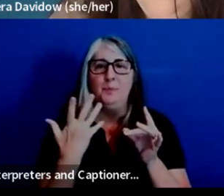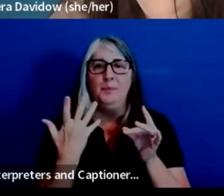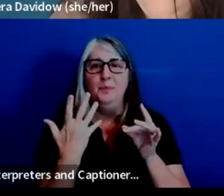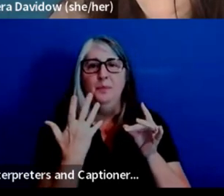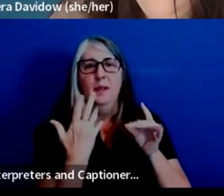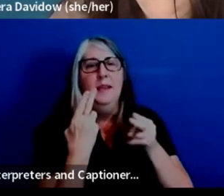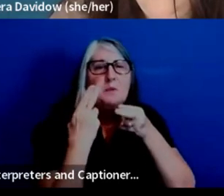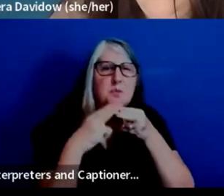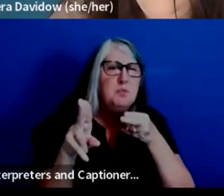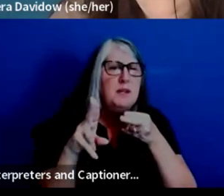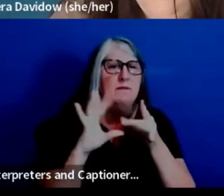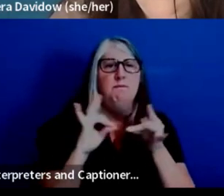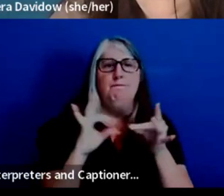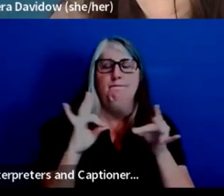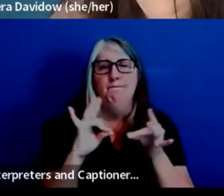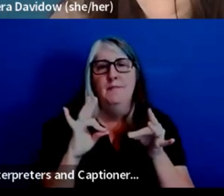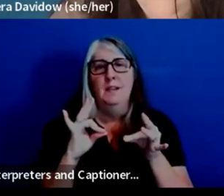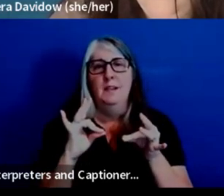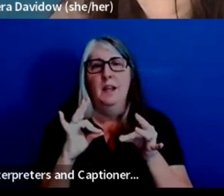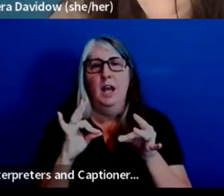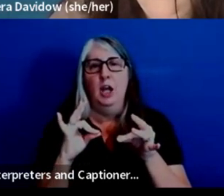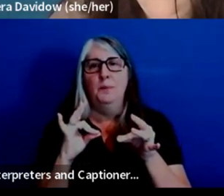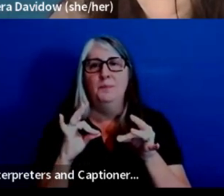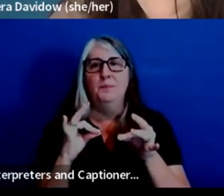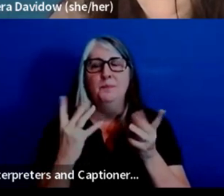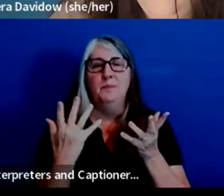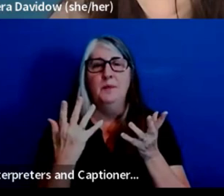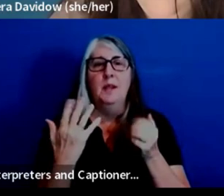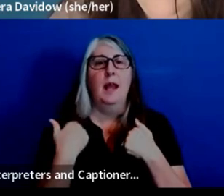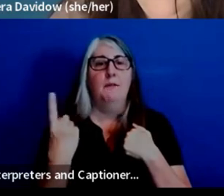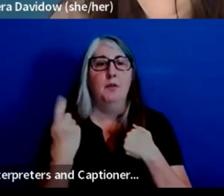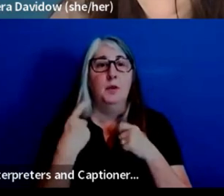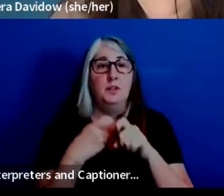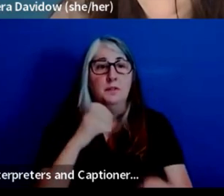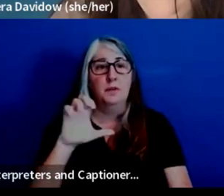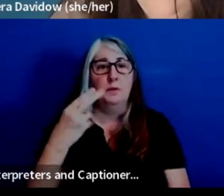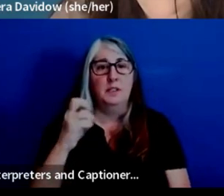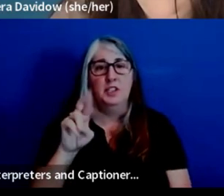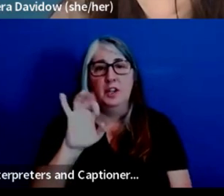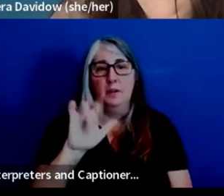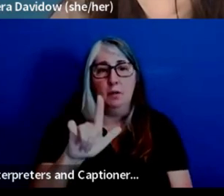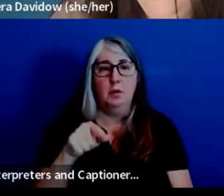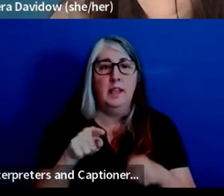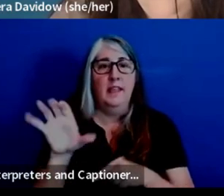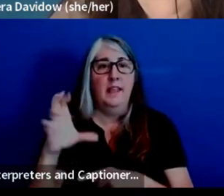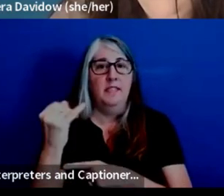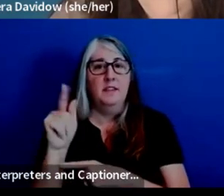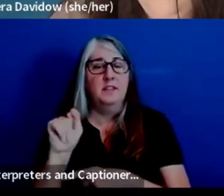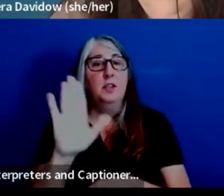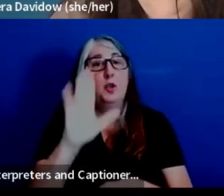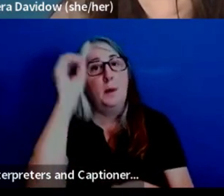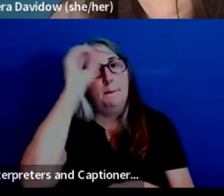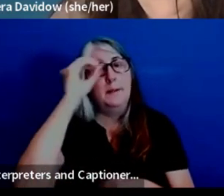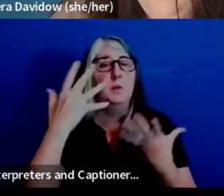in a brief way. Lifting up a question from Cheryl in the chat, what in your opinion are the next